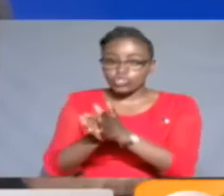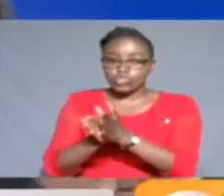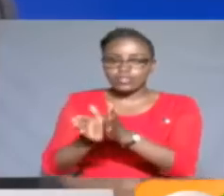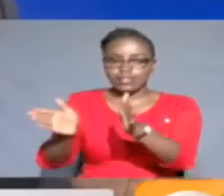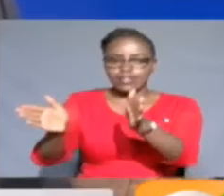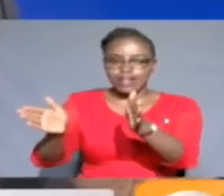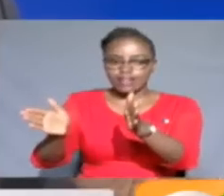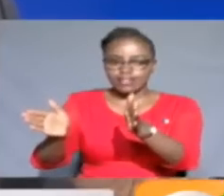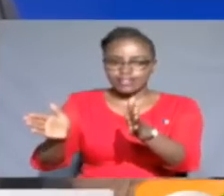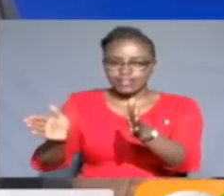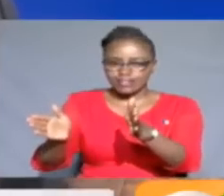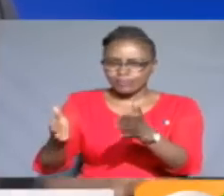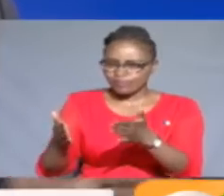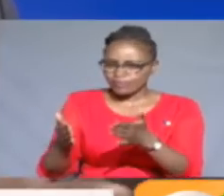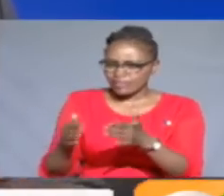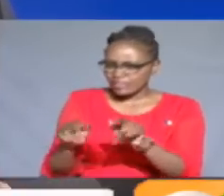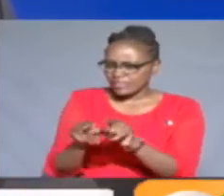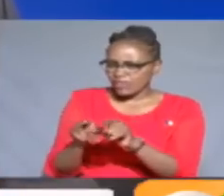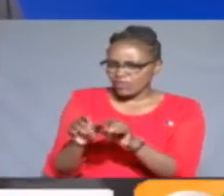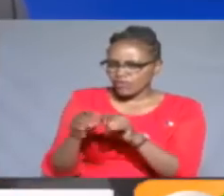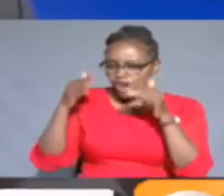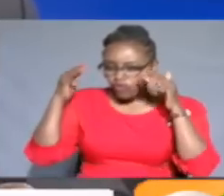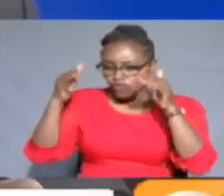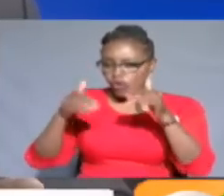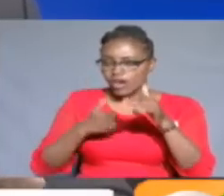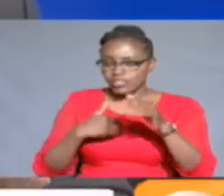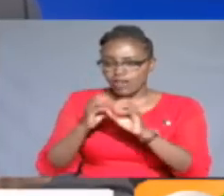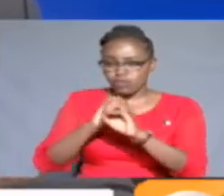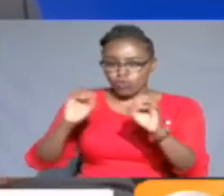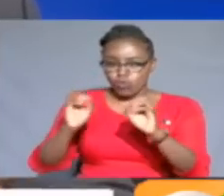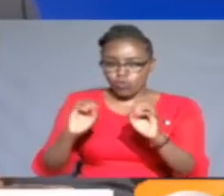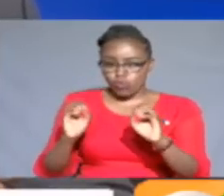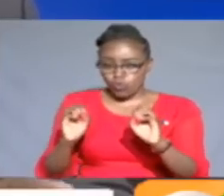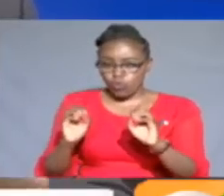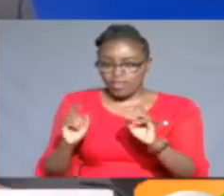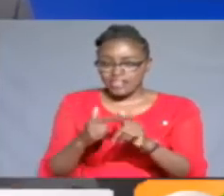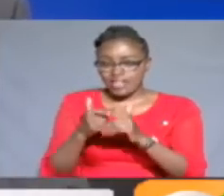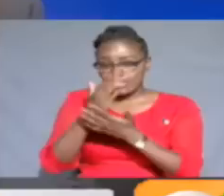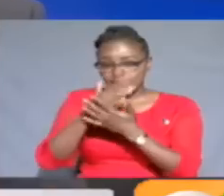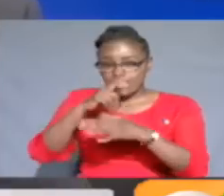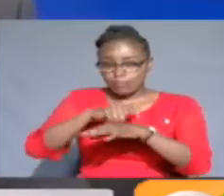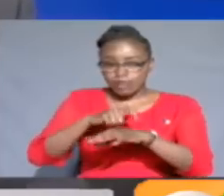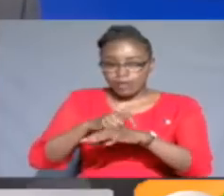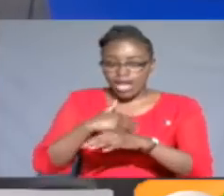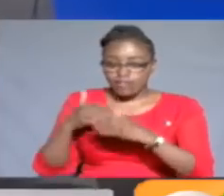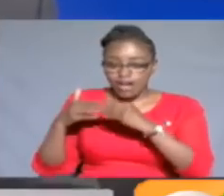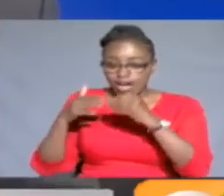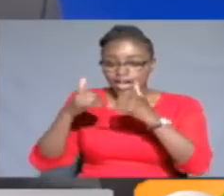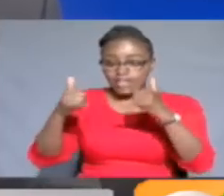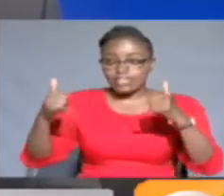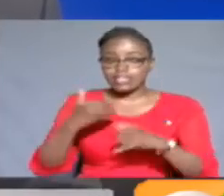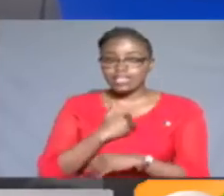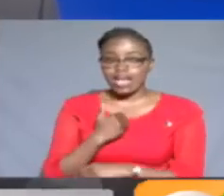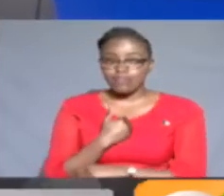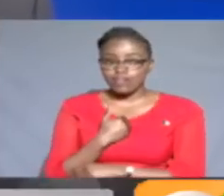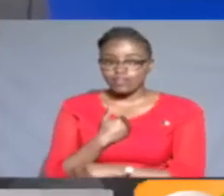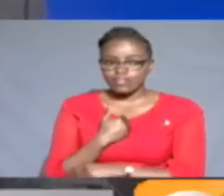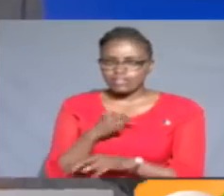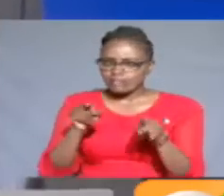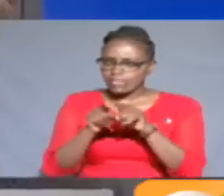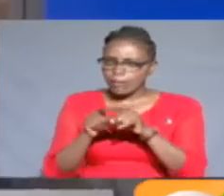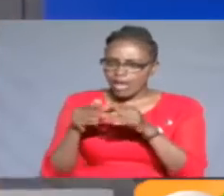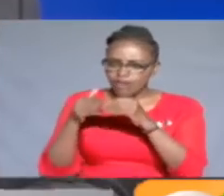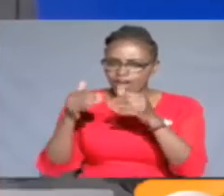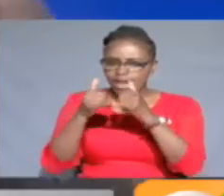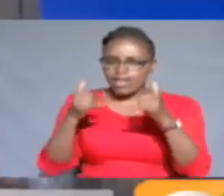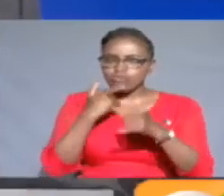and you don't now focus, we will sometimes now have guidelines. They're called algorithms